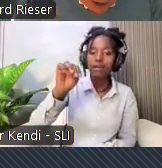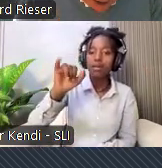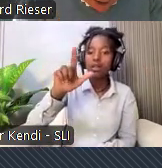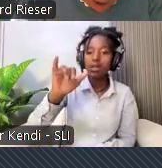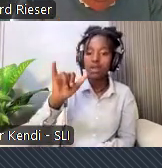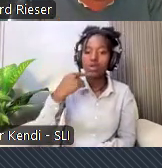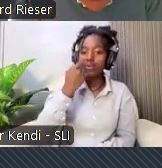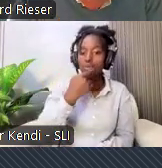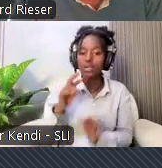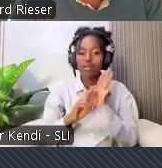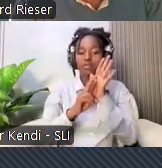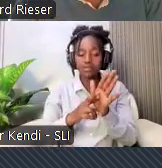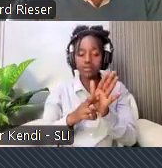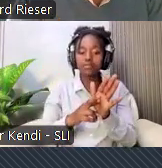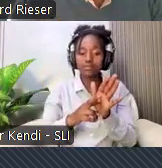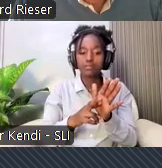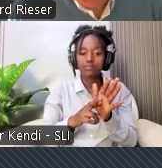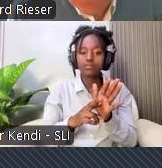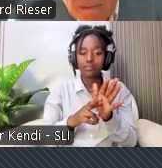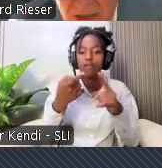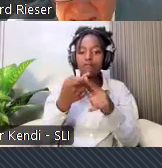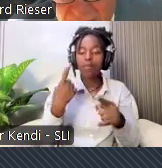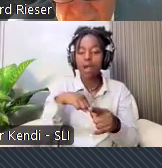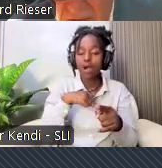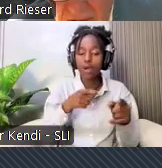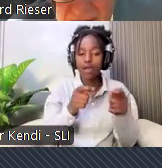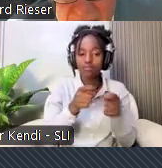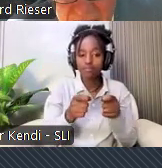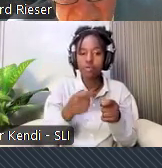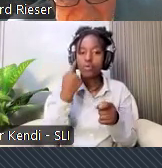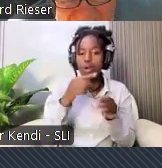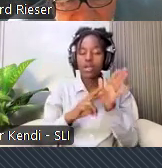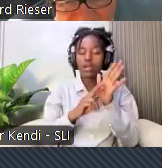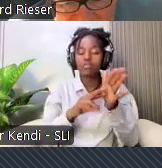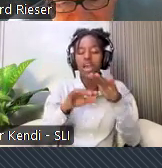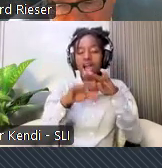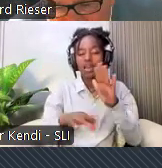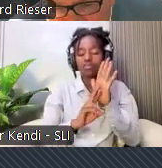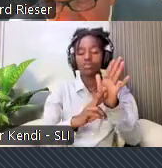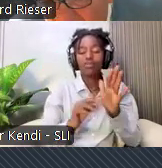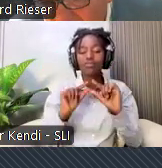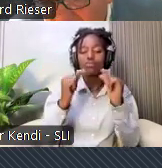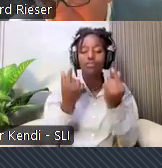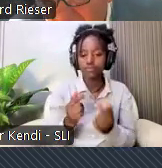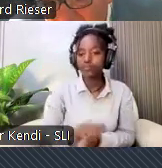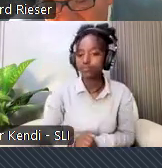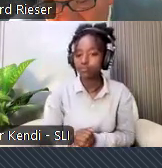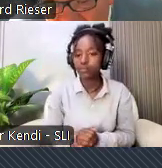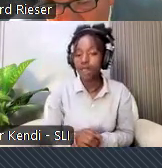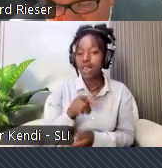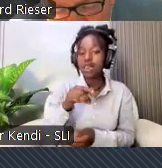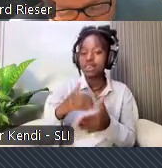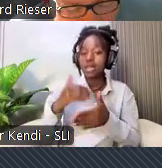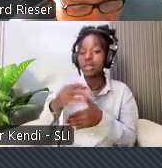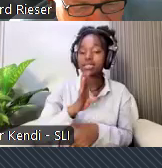our executive for underrepresented groups. Emile himself is a self-advocate